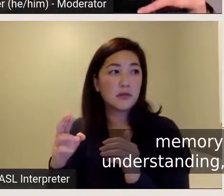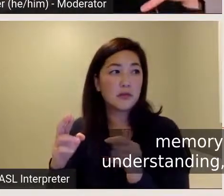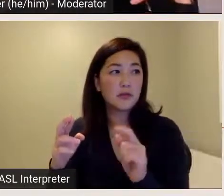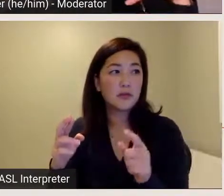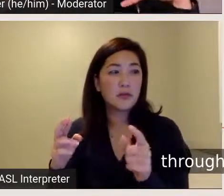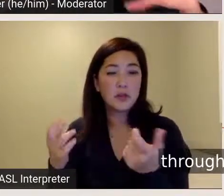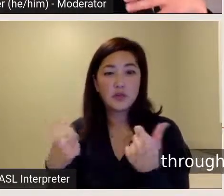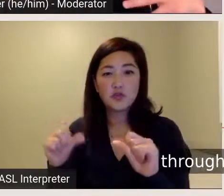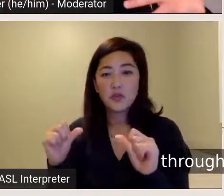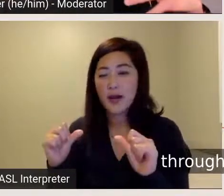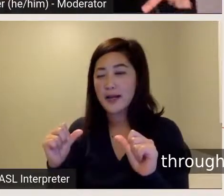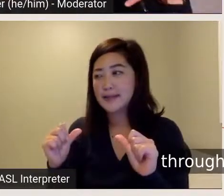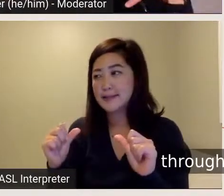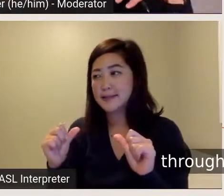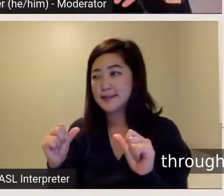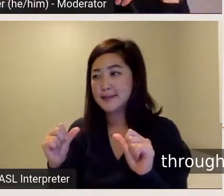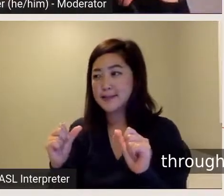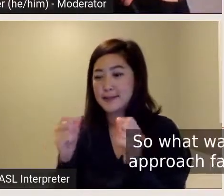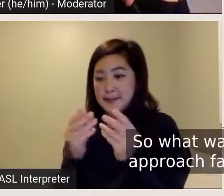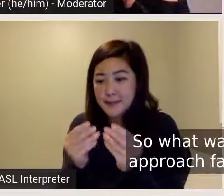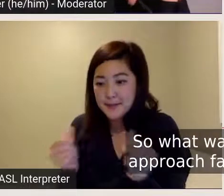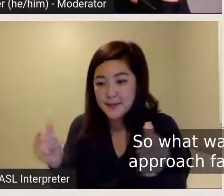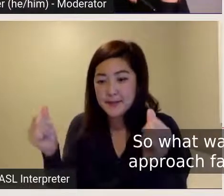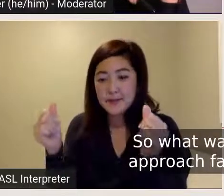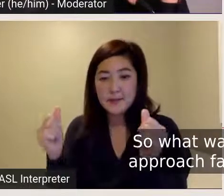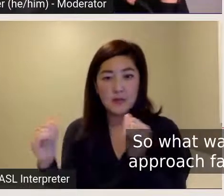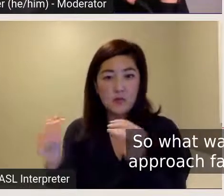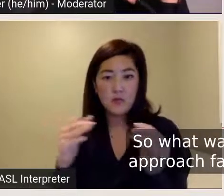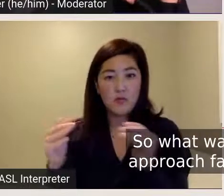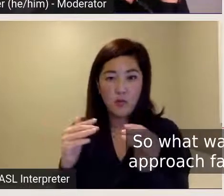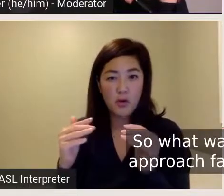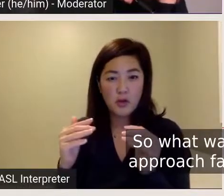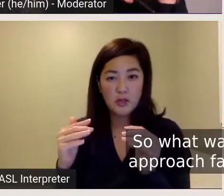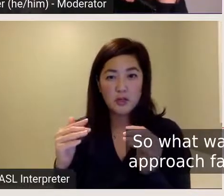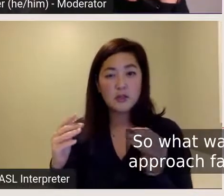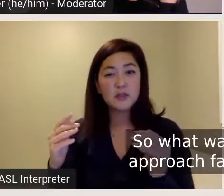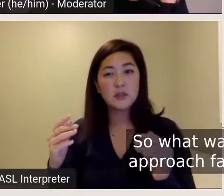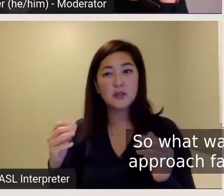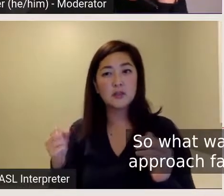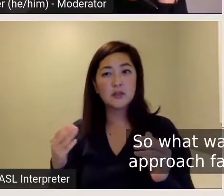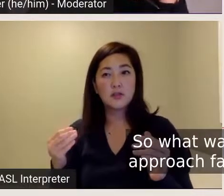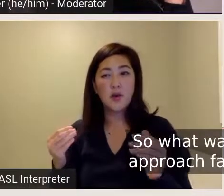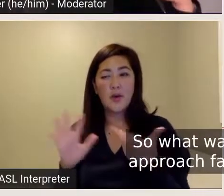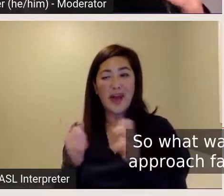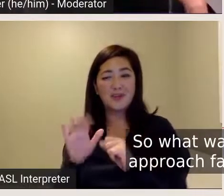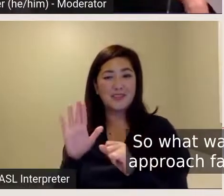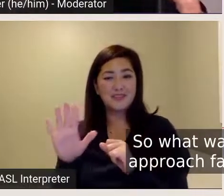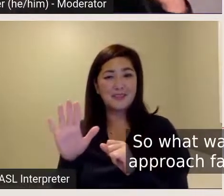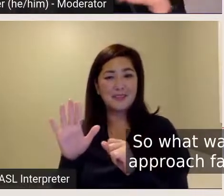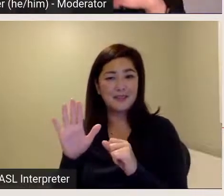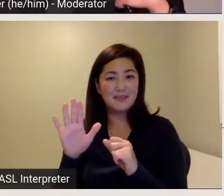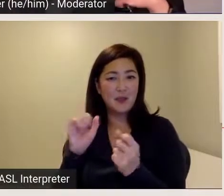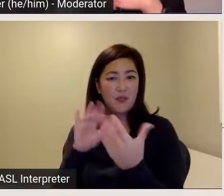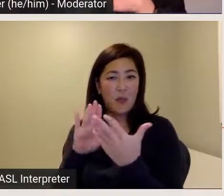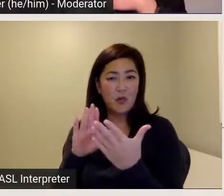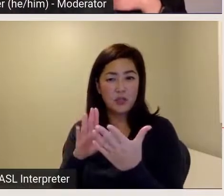reconciling war through cinema. So what ways does this approach facilitate